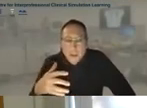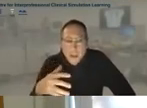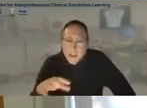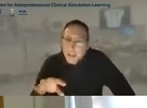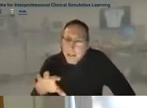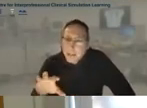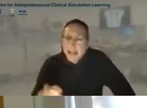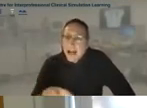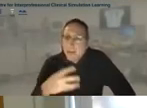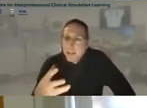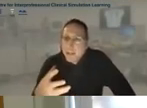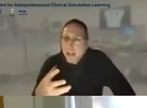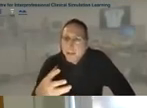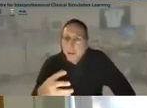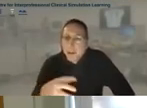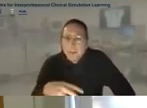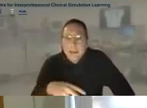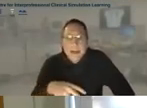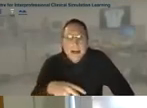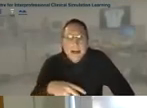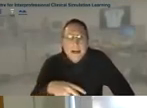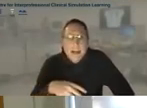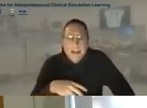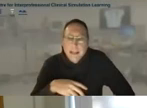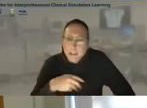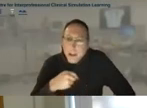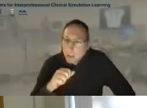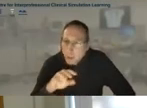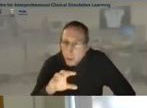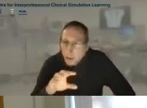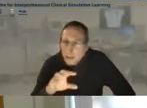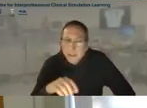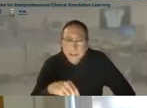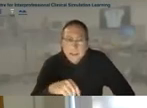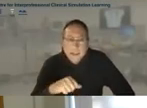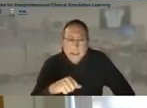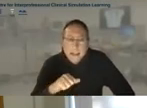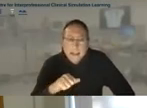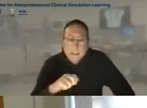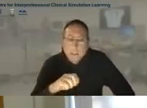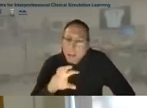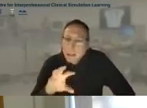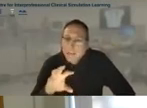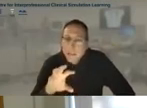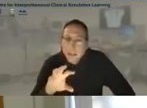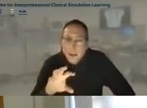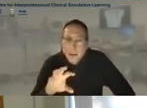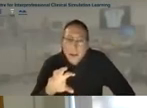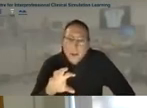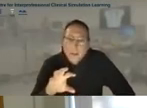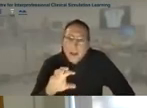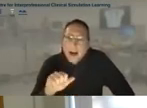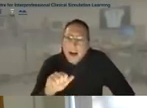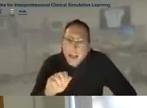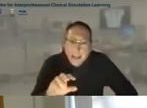So you can imagine gathering together a group and assigning roles and then watching the video